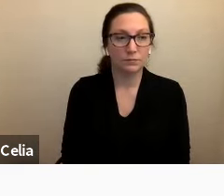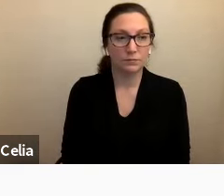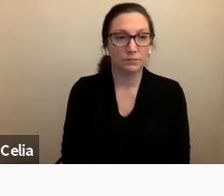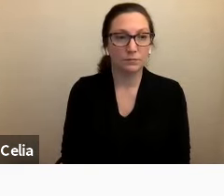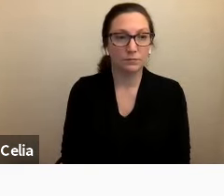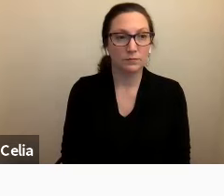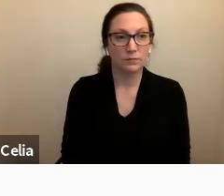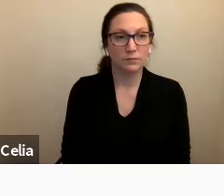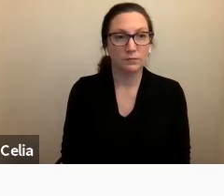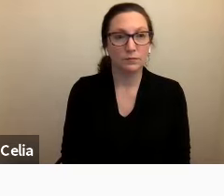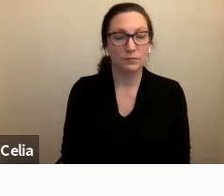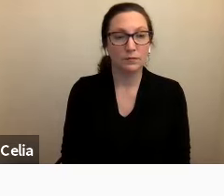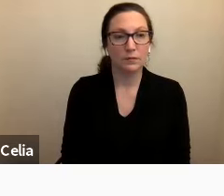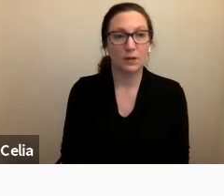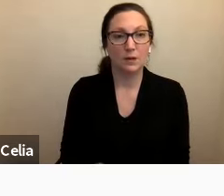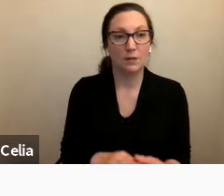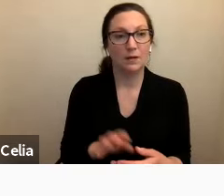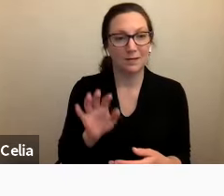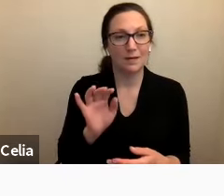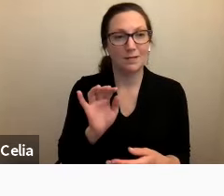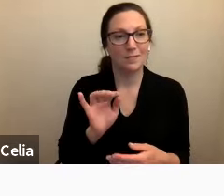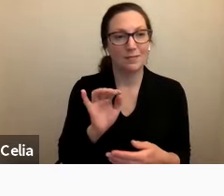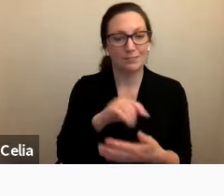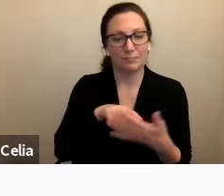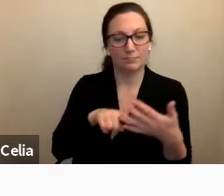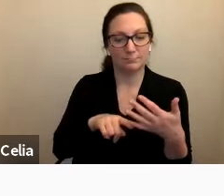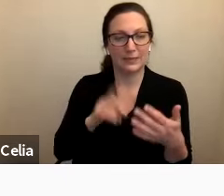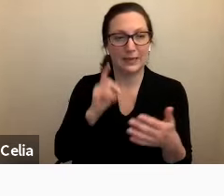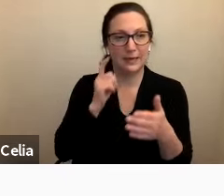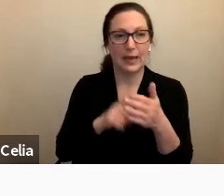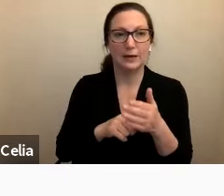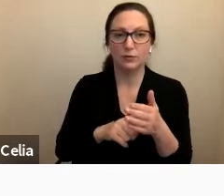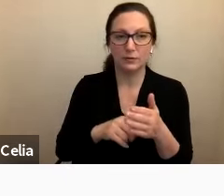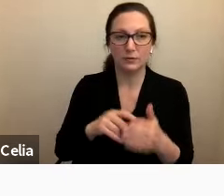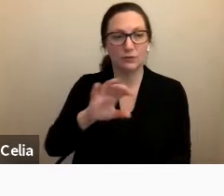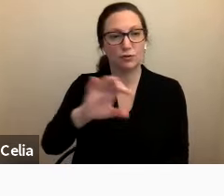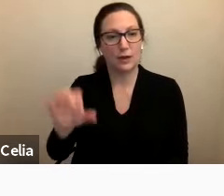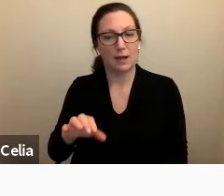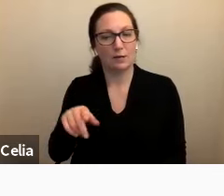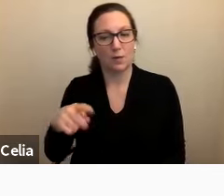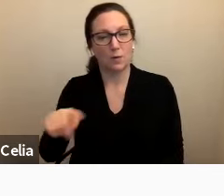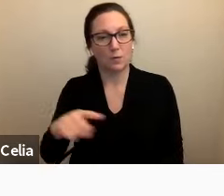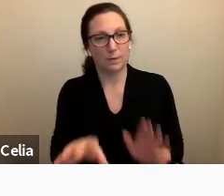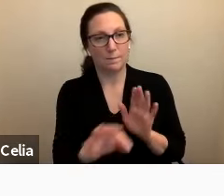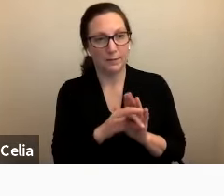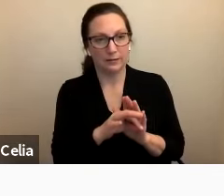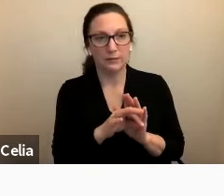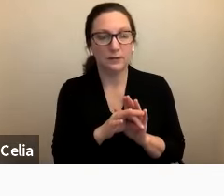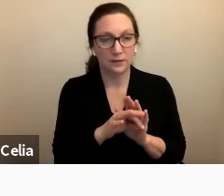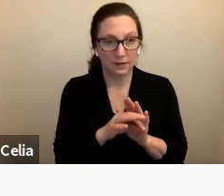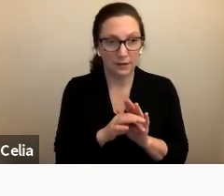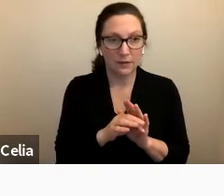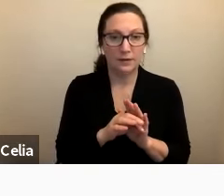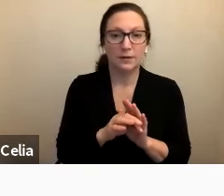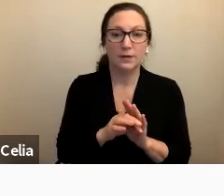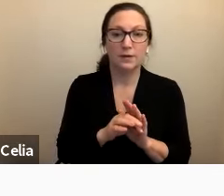but these are the indicators that Chicago has chosen. And so if this is something of interest